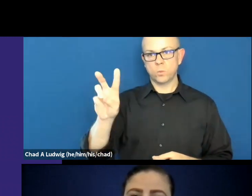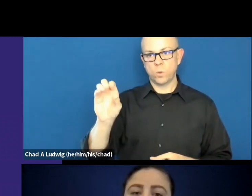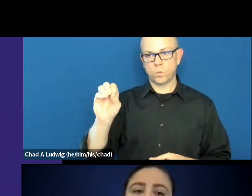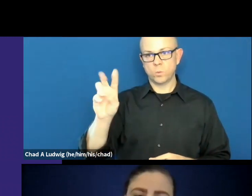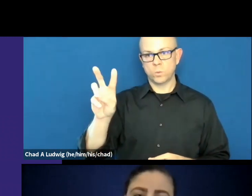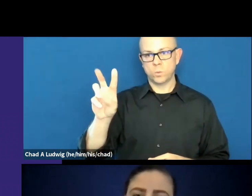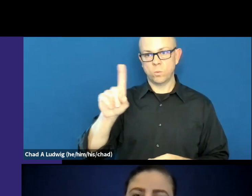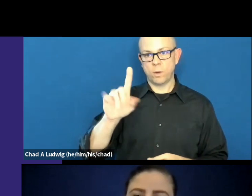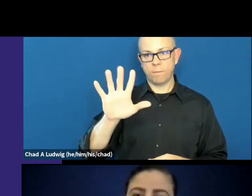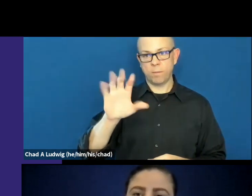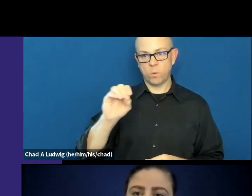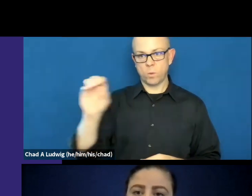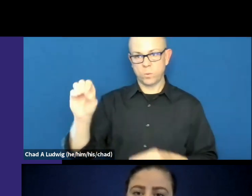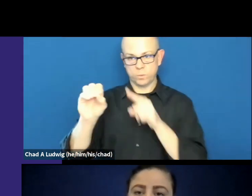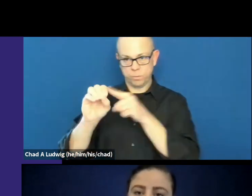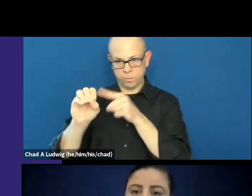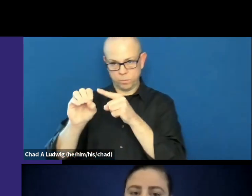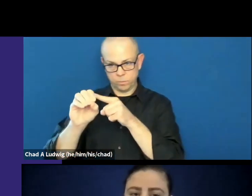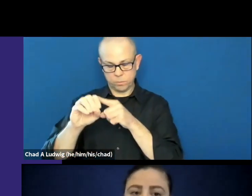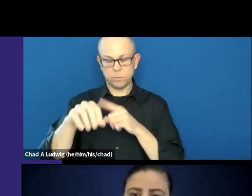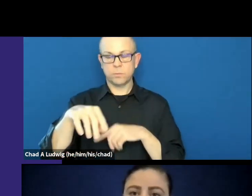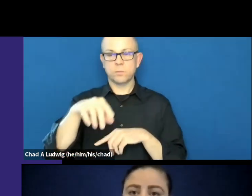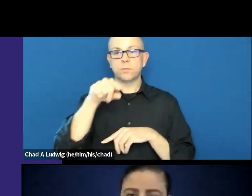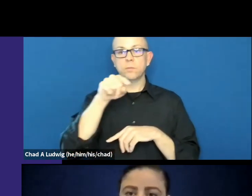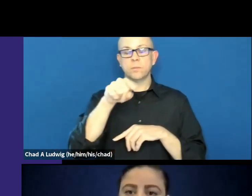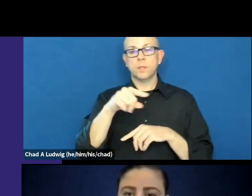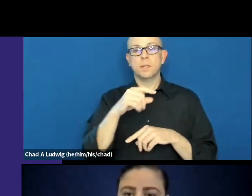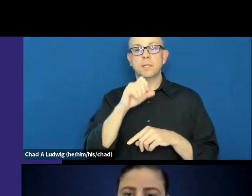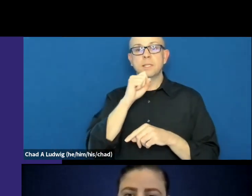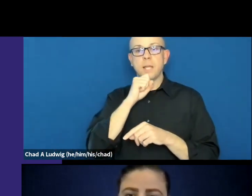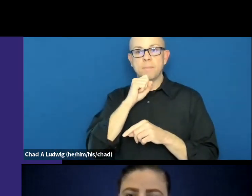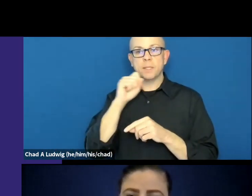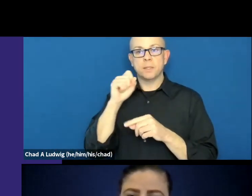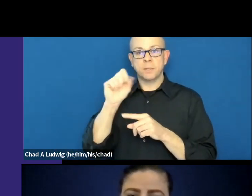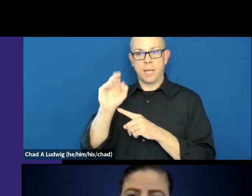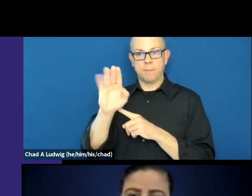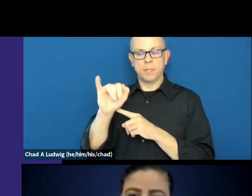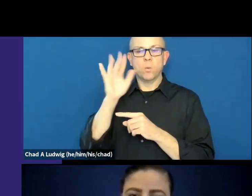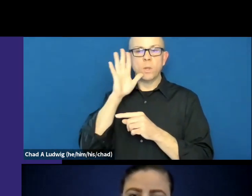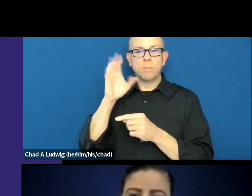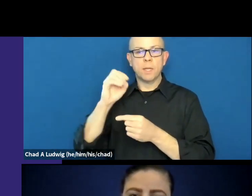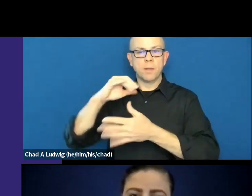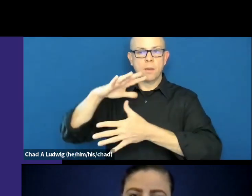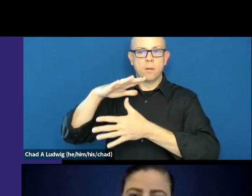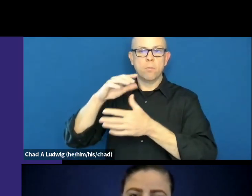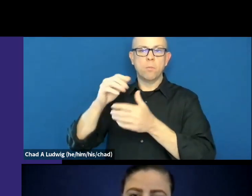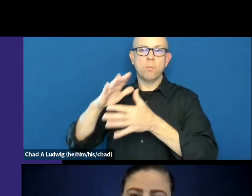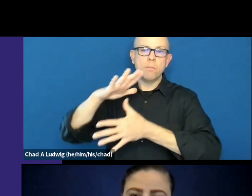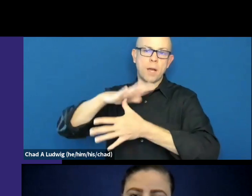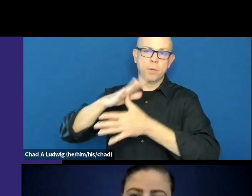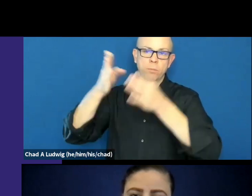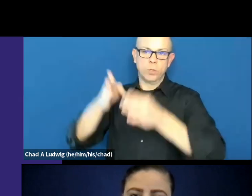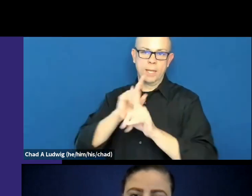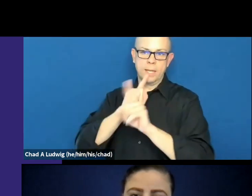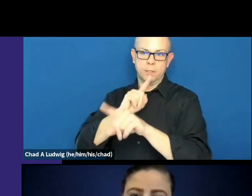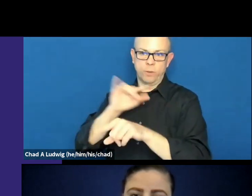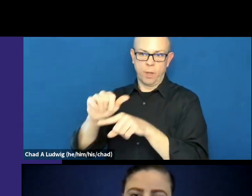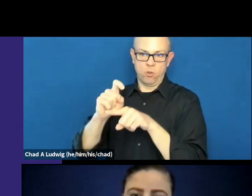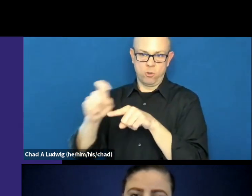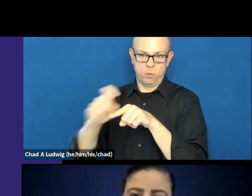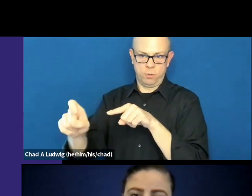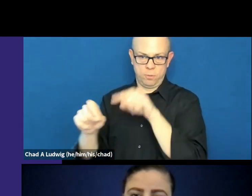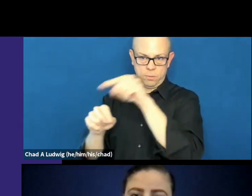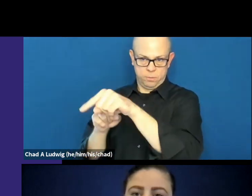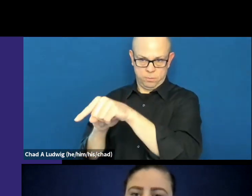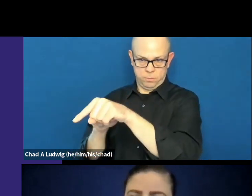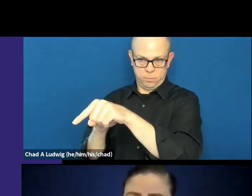that phone number is 971-202-1500. Sammy